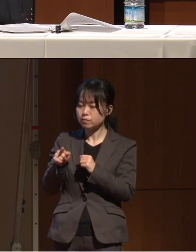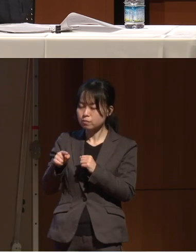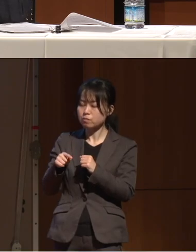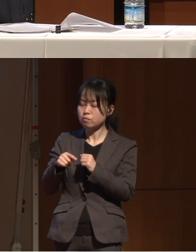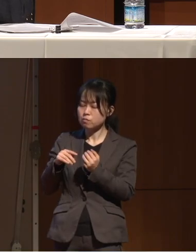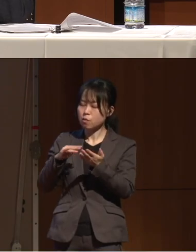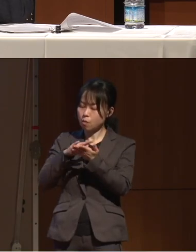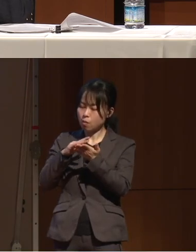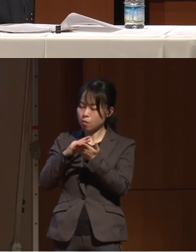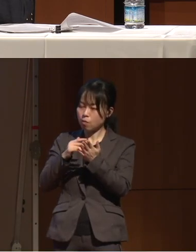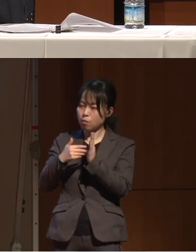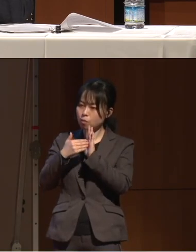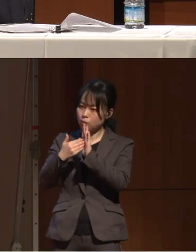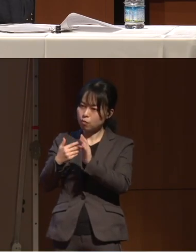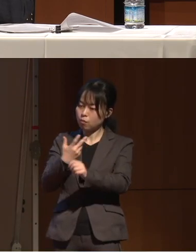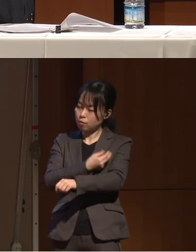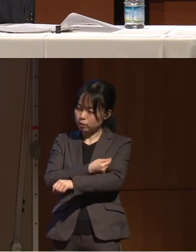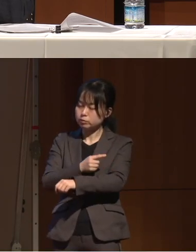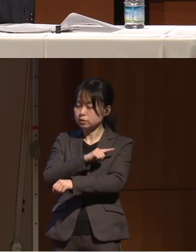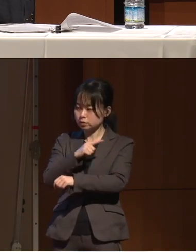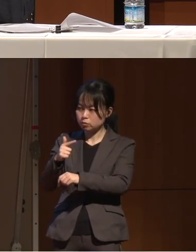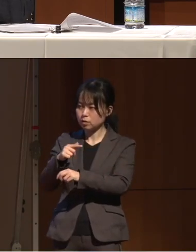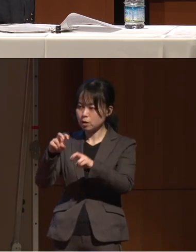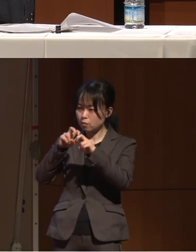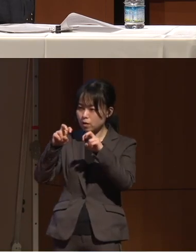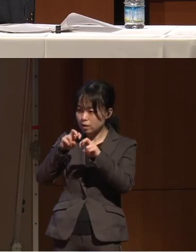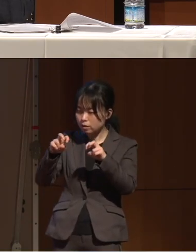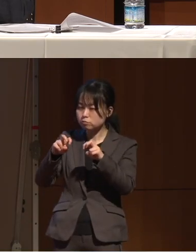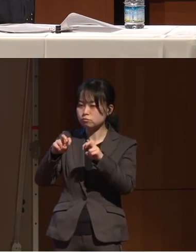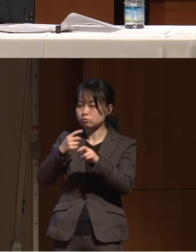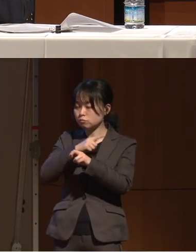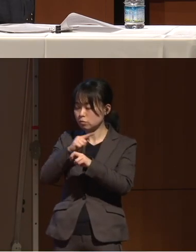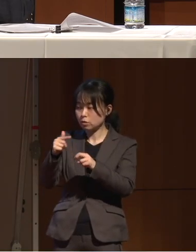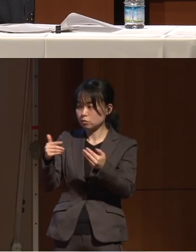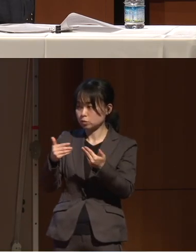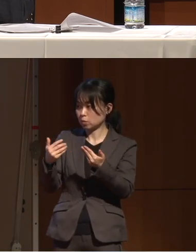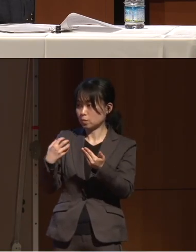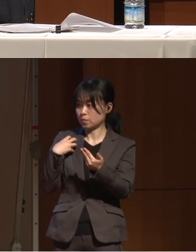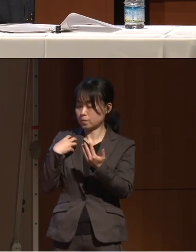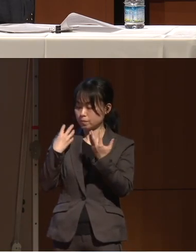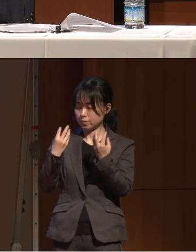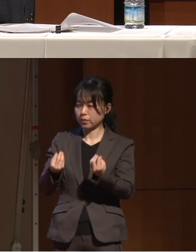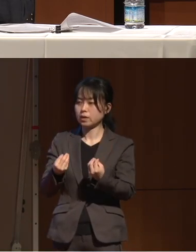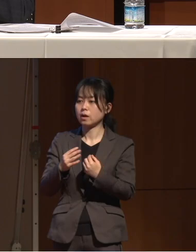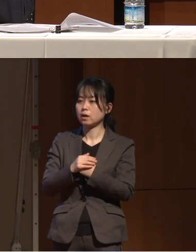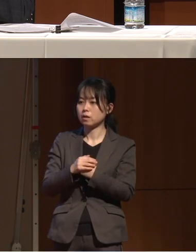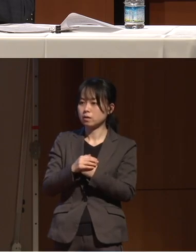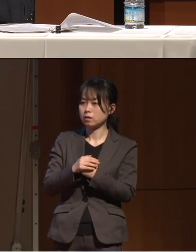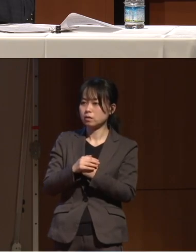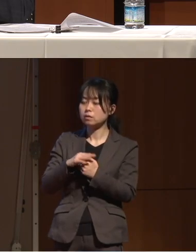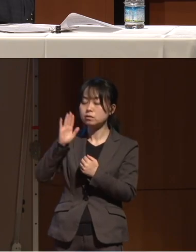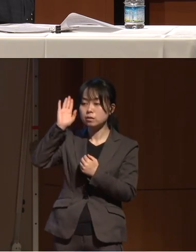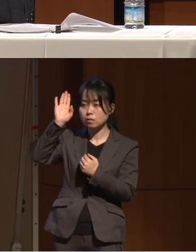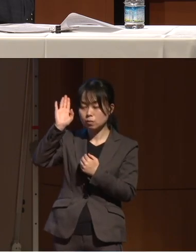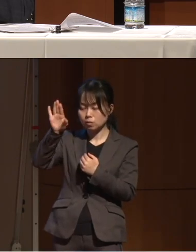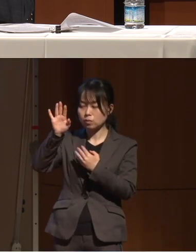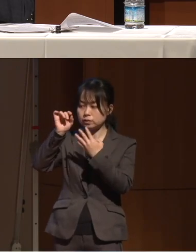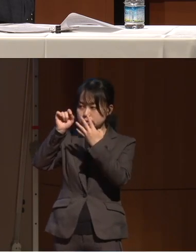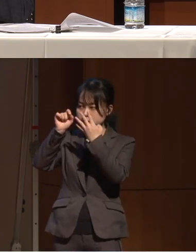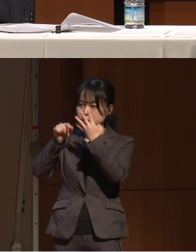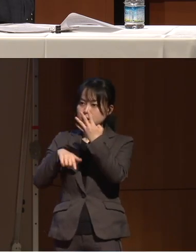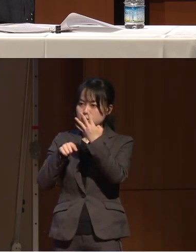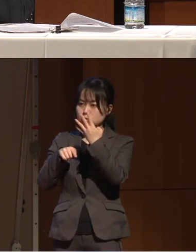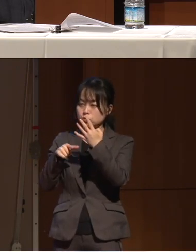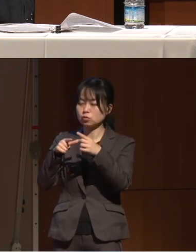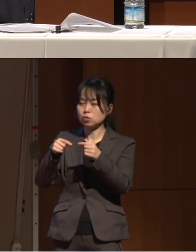As of coming this April, it has been decided that the National Institute of Infectious